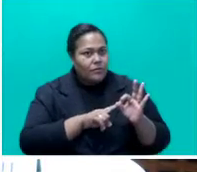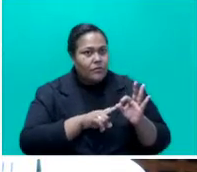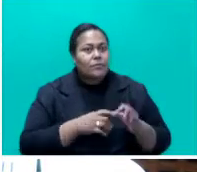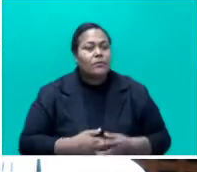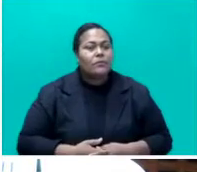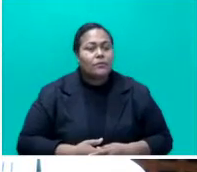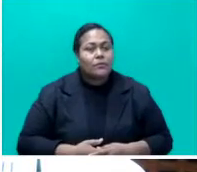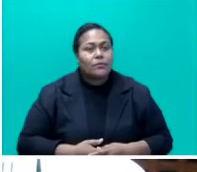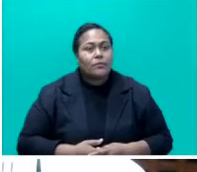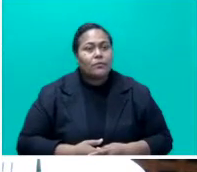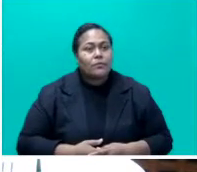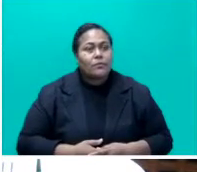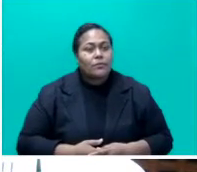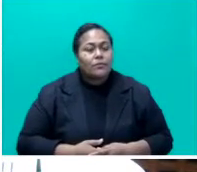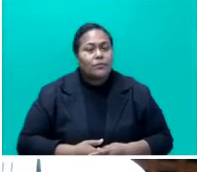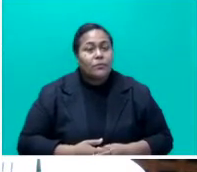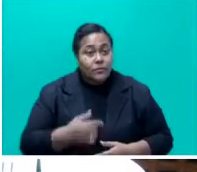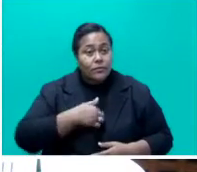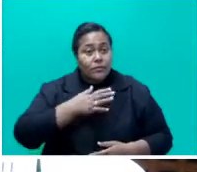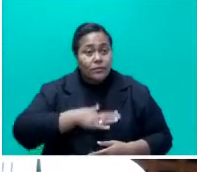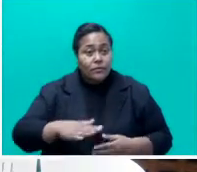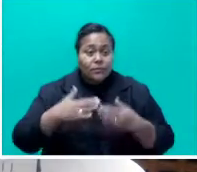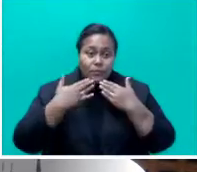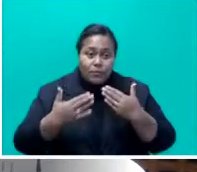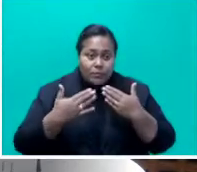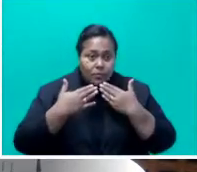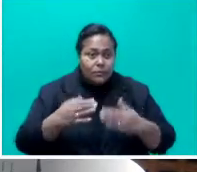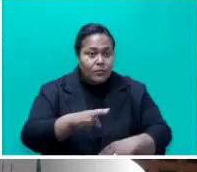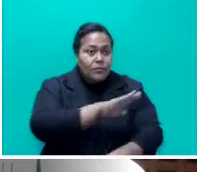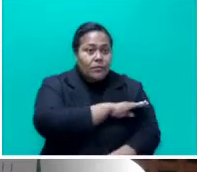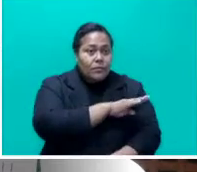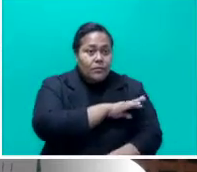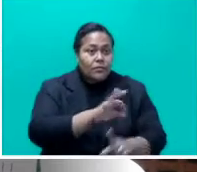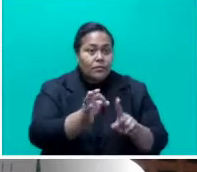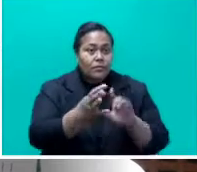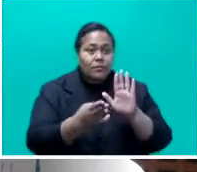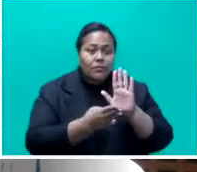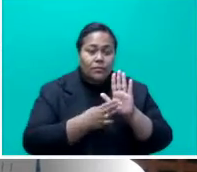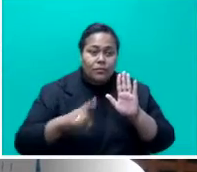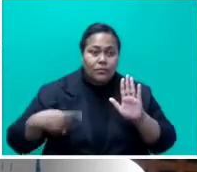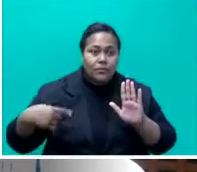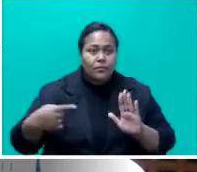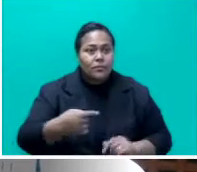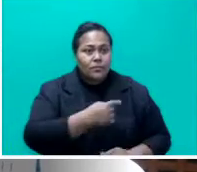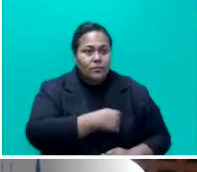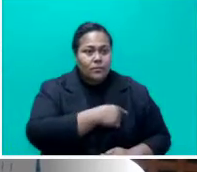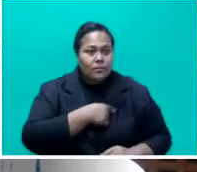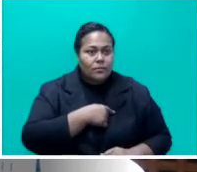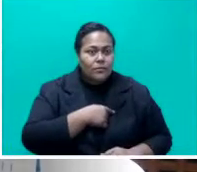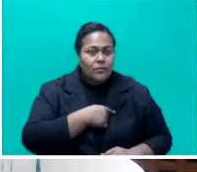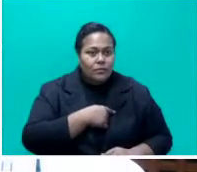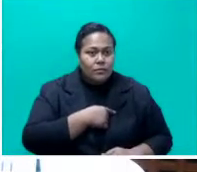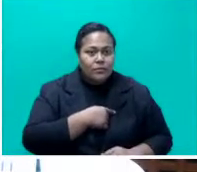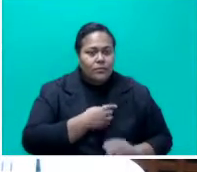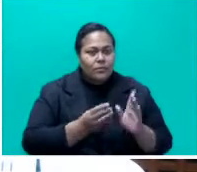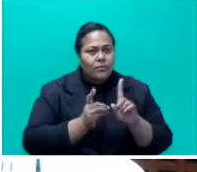the beginning, Mr. Speaker, thank the Honourable Prime Minister for his continued commitment to the development and improvement of